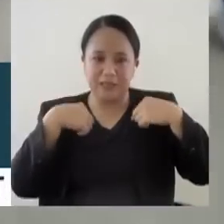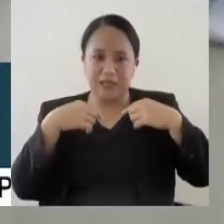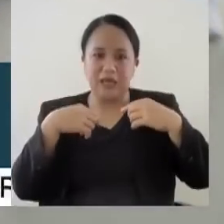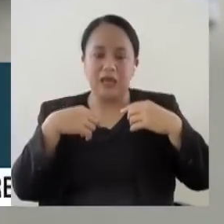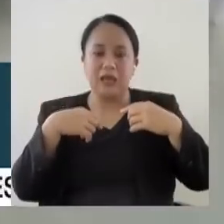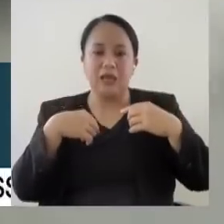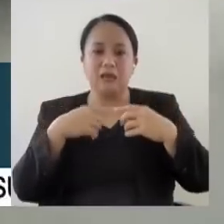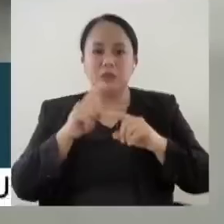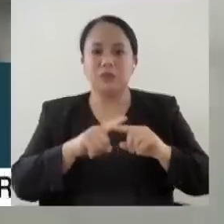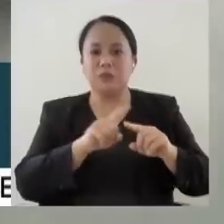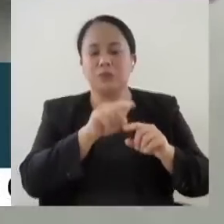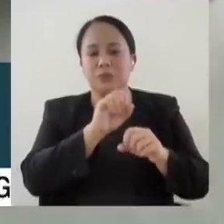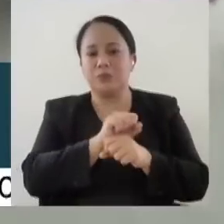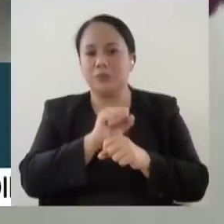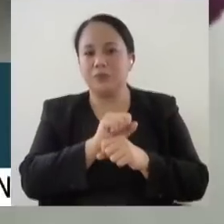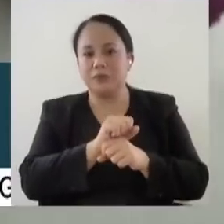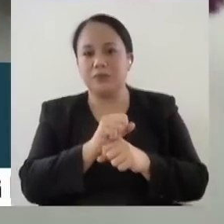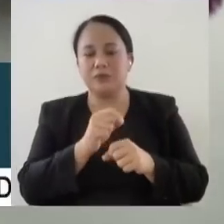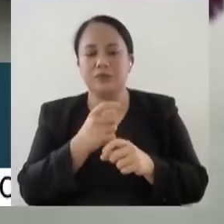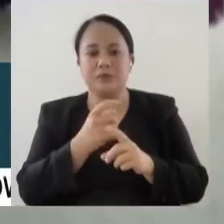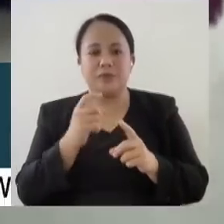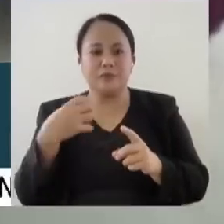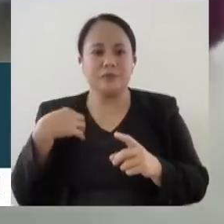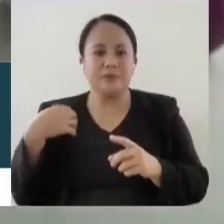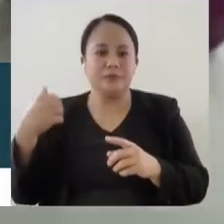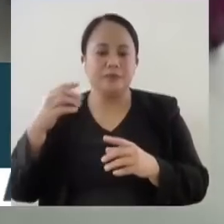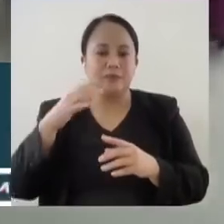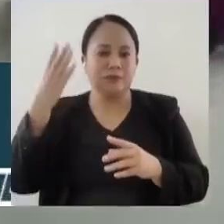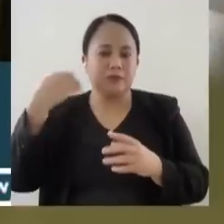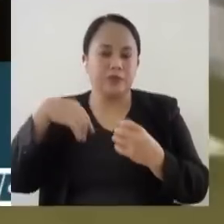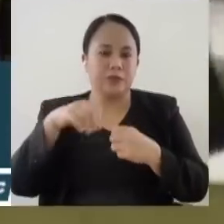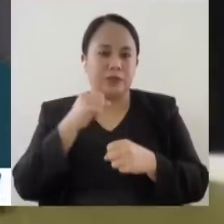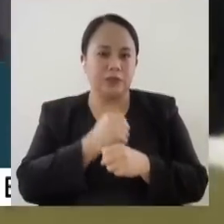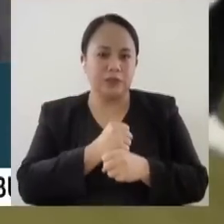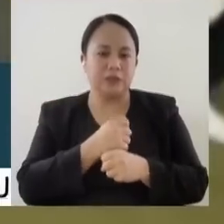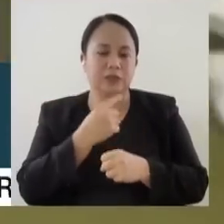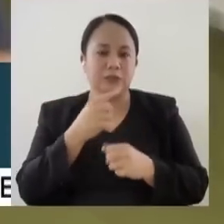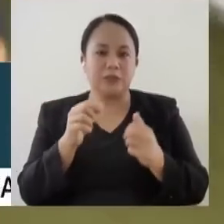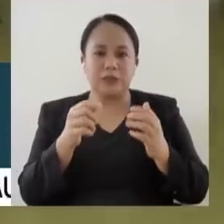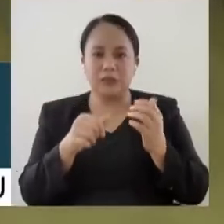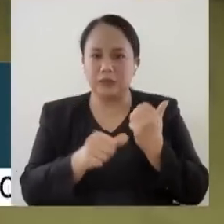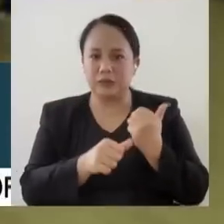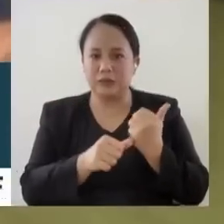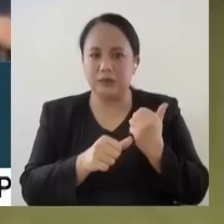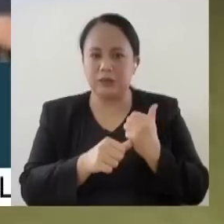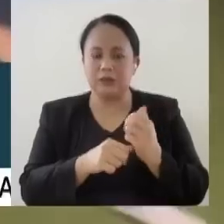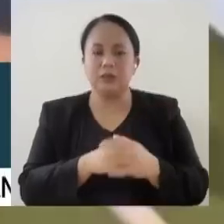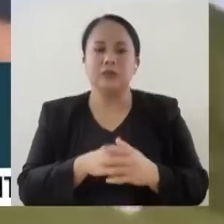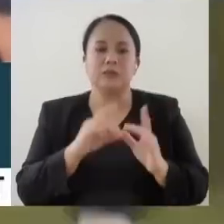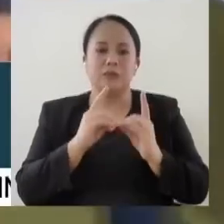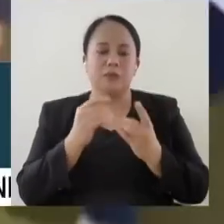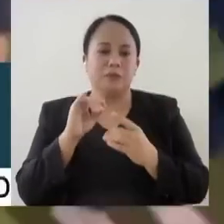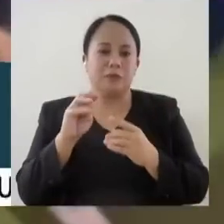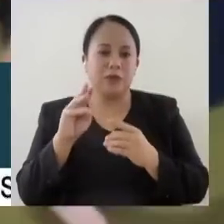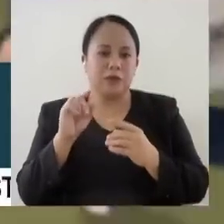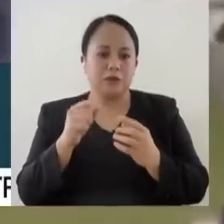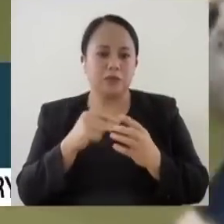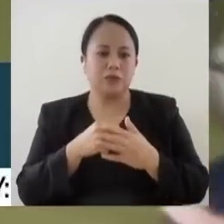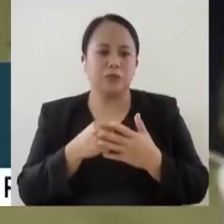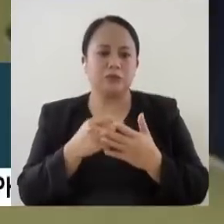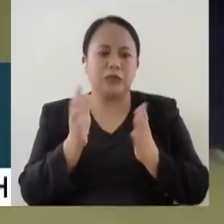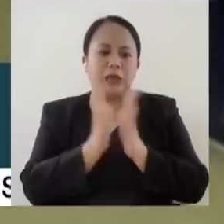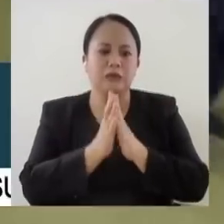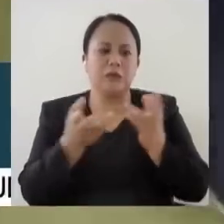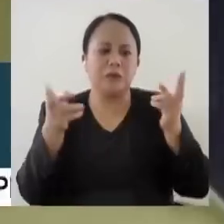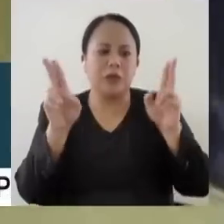since her departure from her employer the previous year. She sought assistance from the Department of Migrant Workers upon learning what happened to her